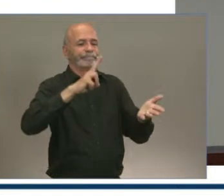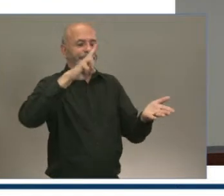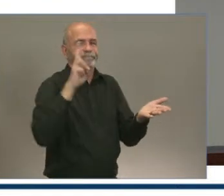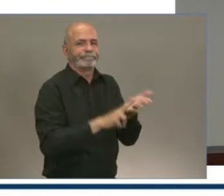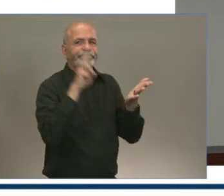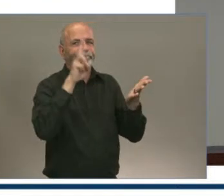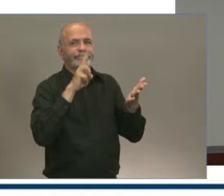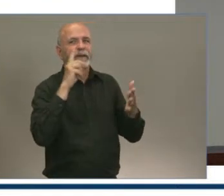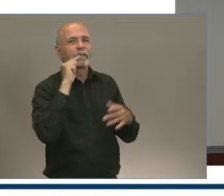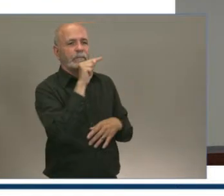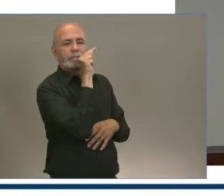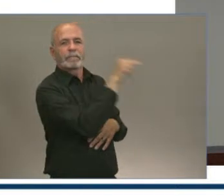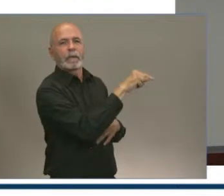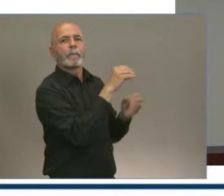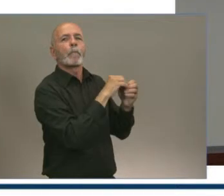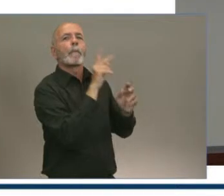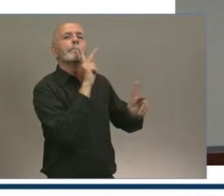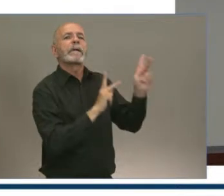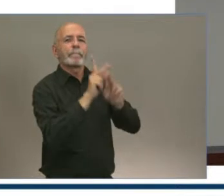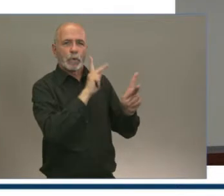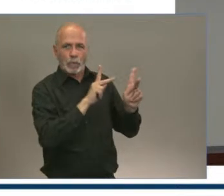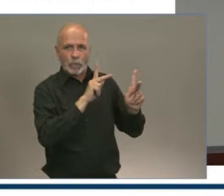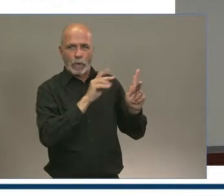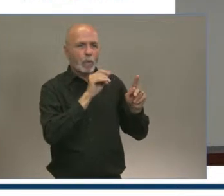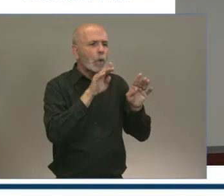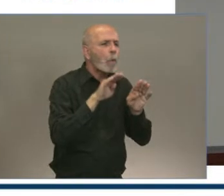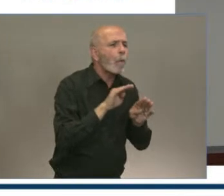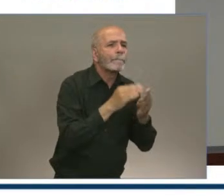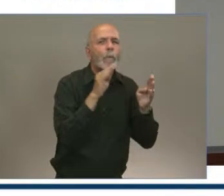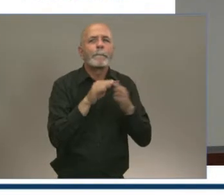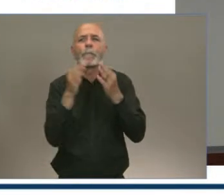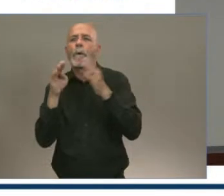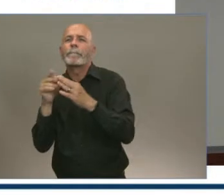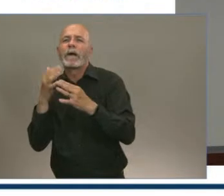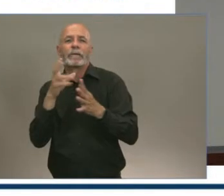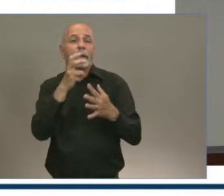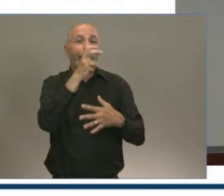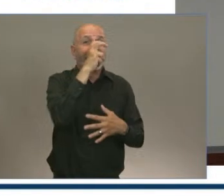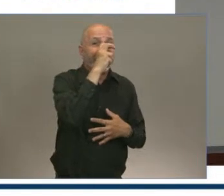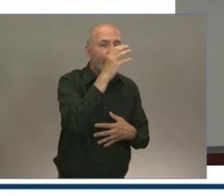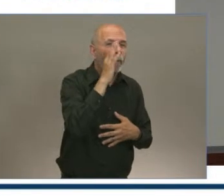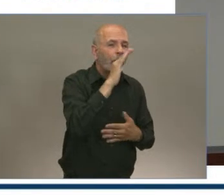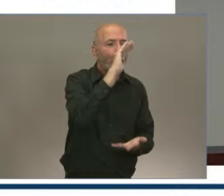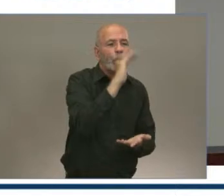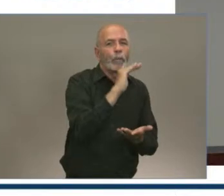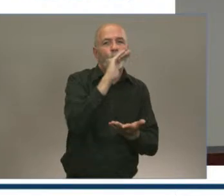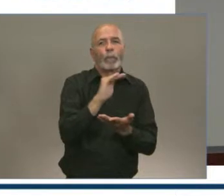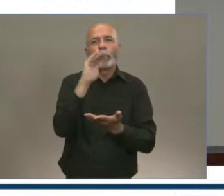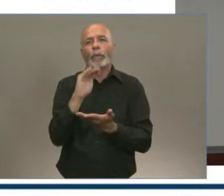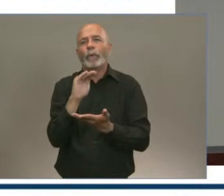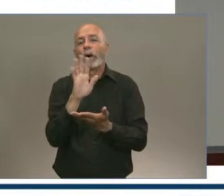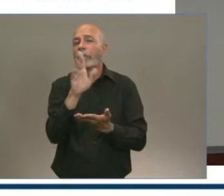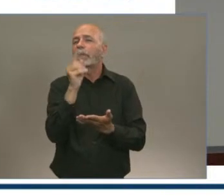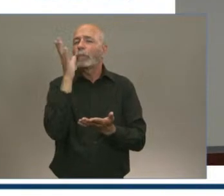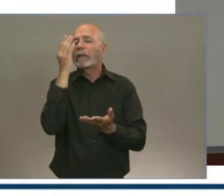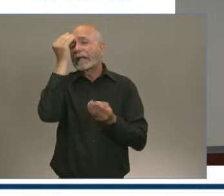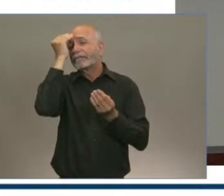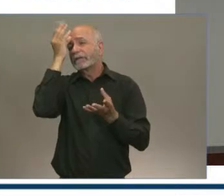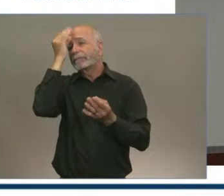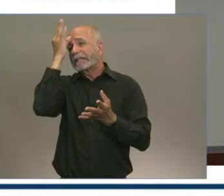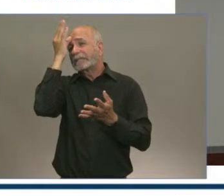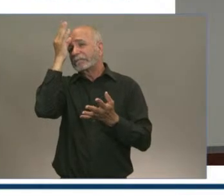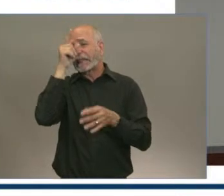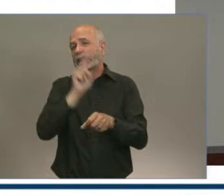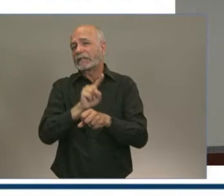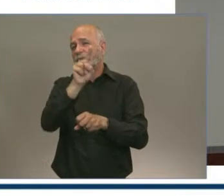open up or ease the restrictions in the continuing care sector. We'll have more details on that as we talk next